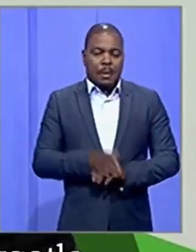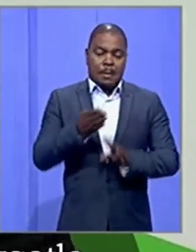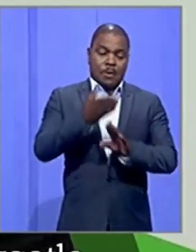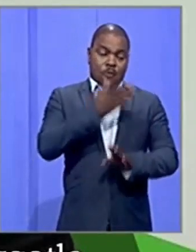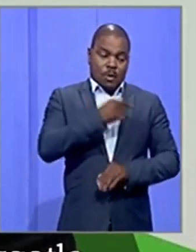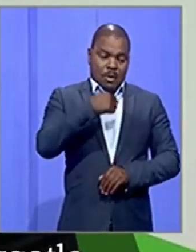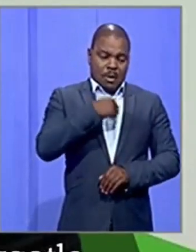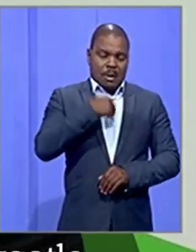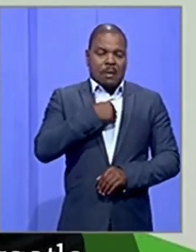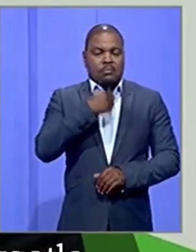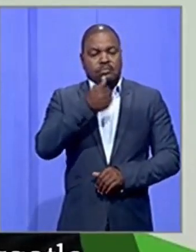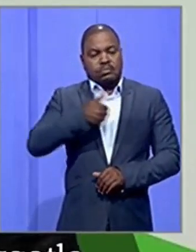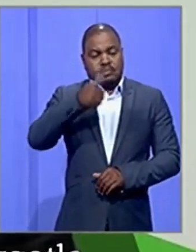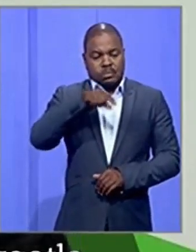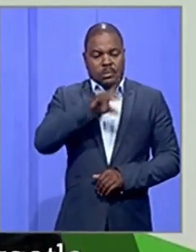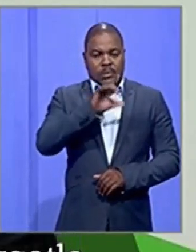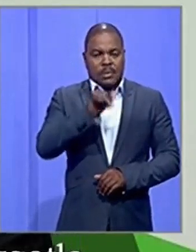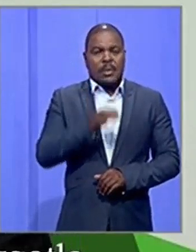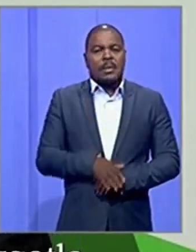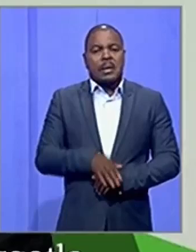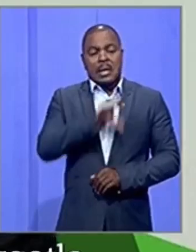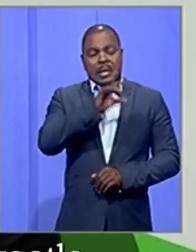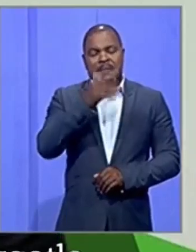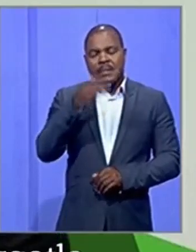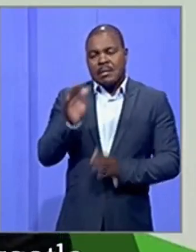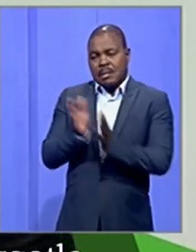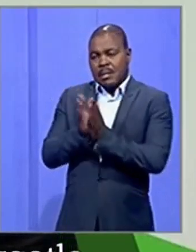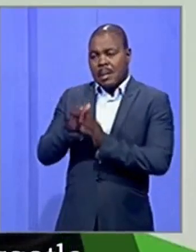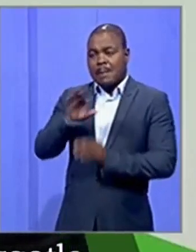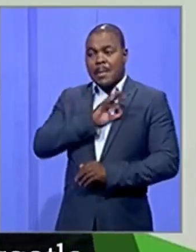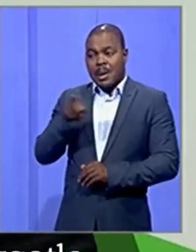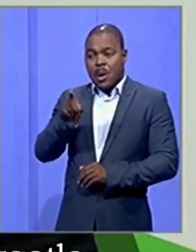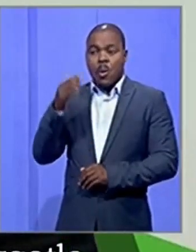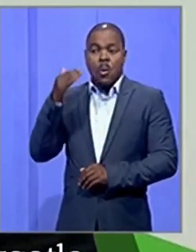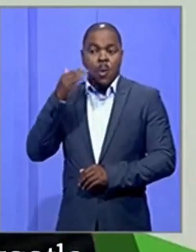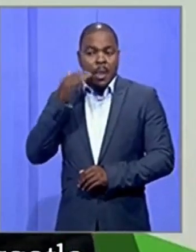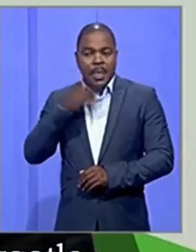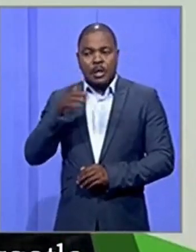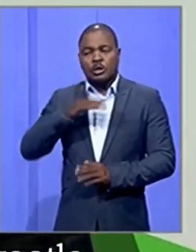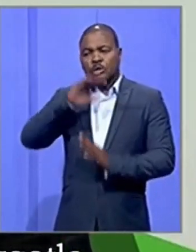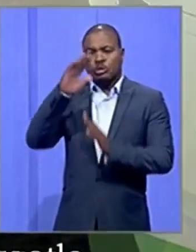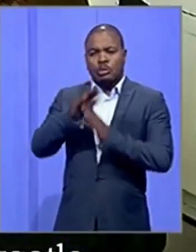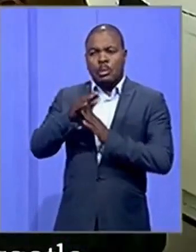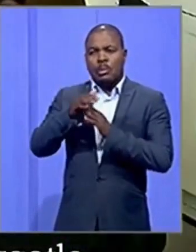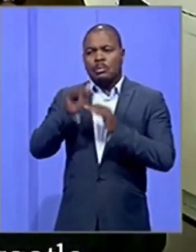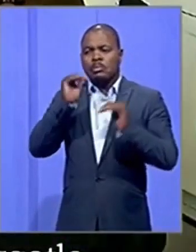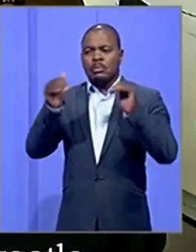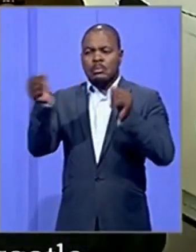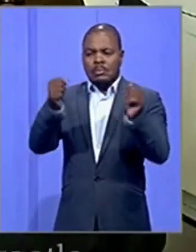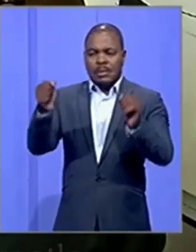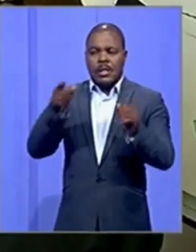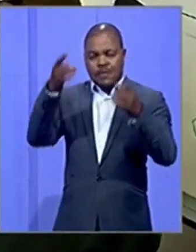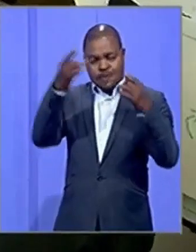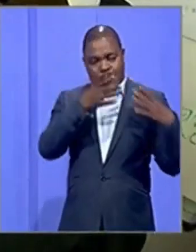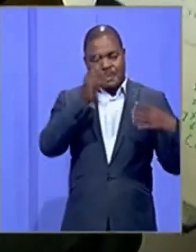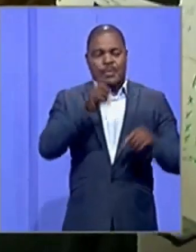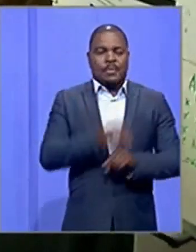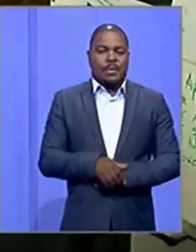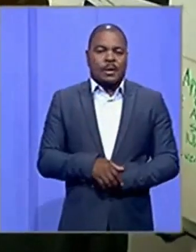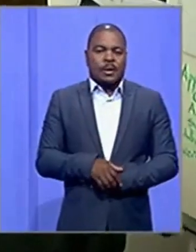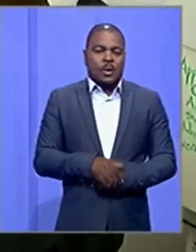the DA's federal executive requested mayors to inform it when making some top-level appointments. Steenhuisen o re leano la